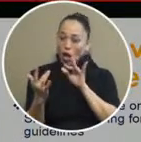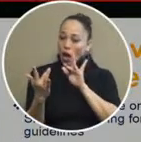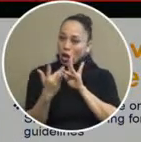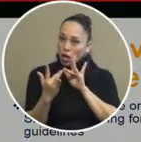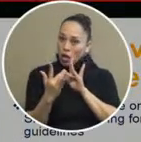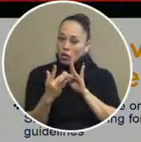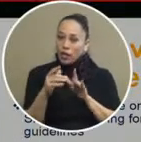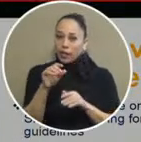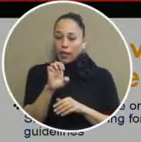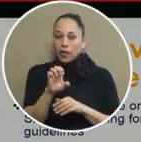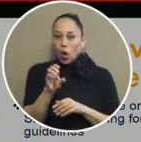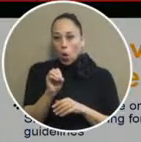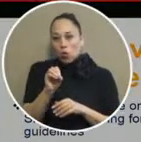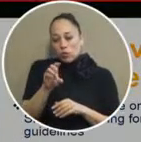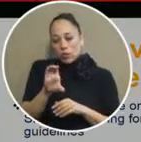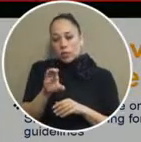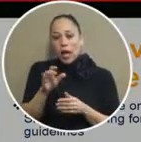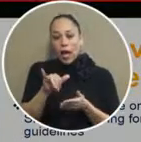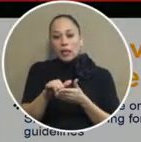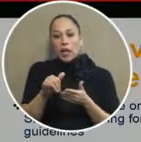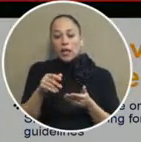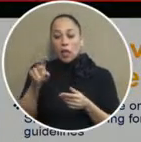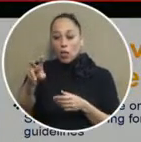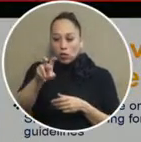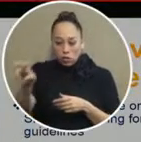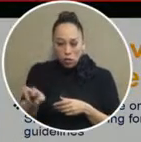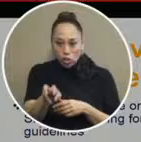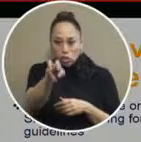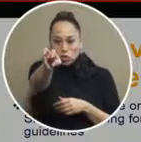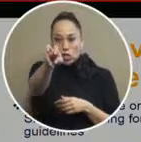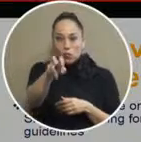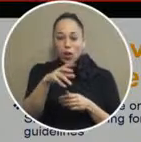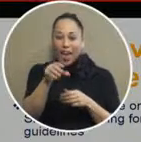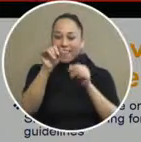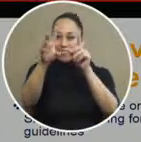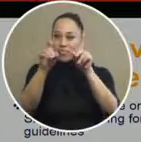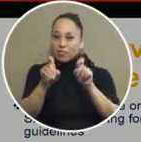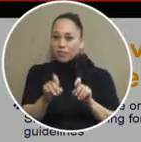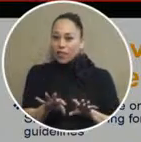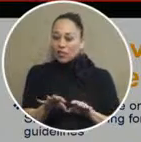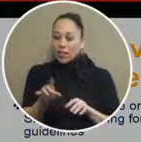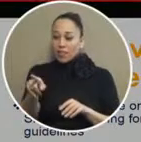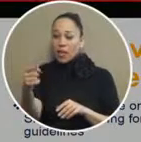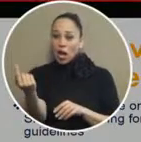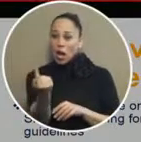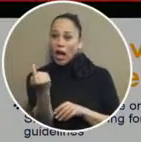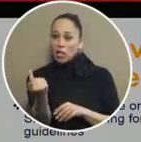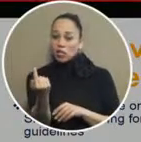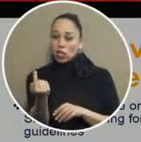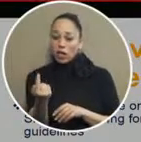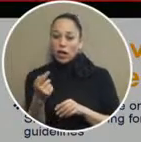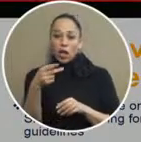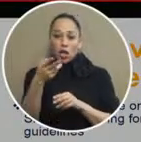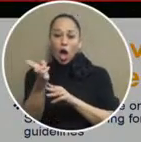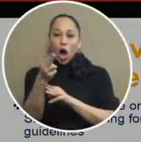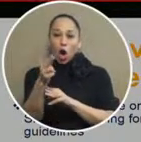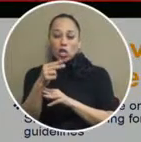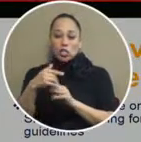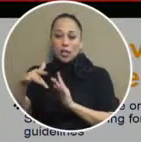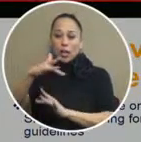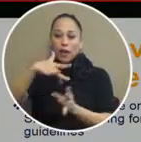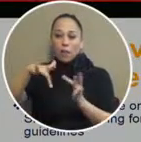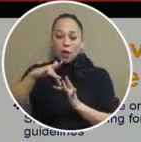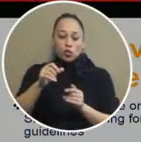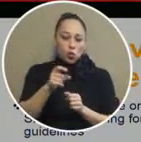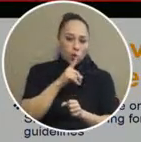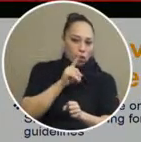the EOC, and we get those folks transported and tested. They are isolated within a hotel environment until we